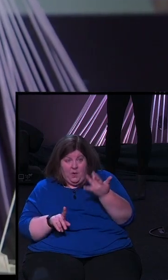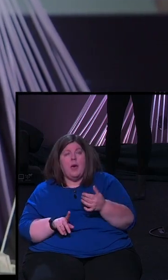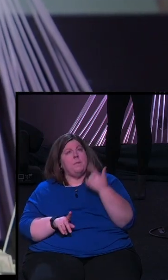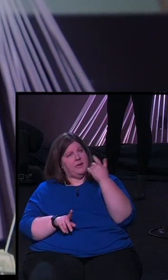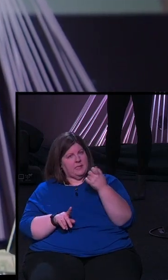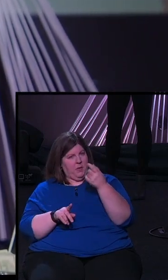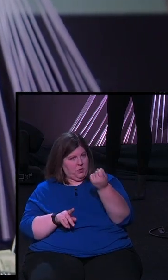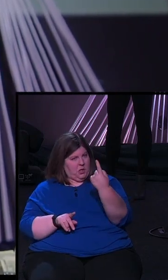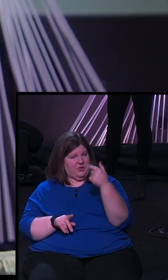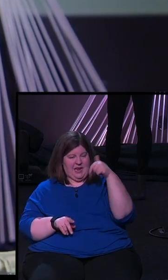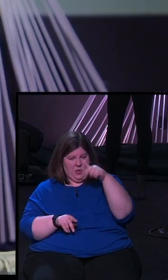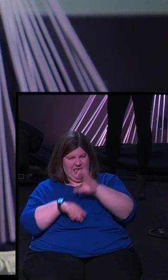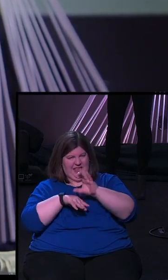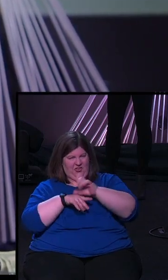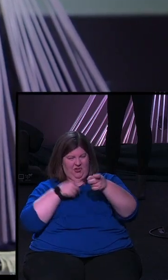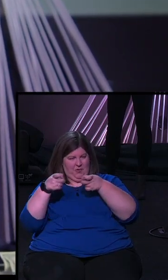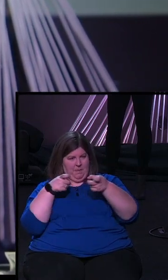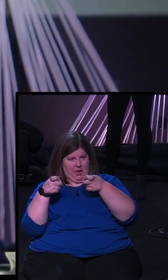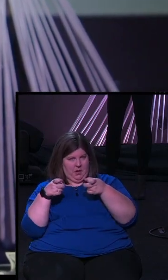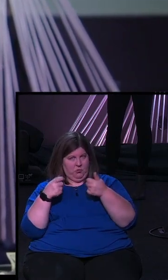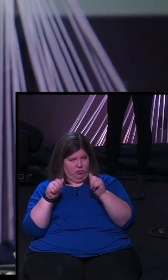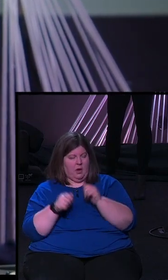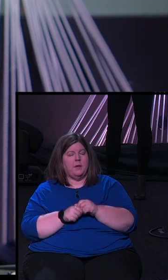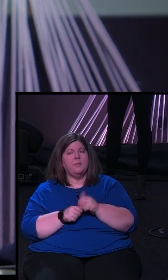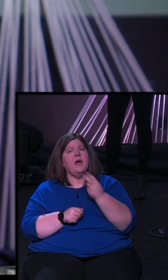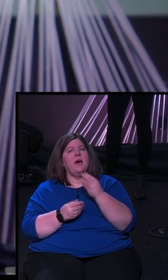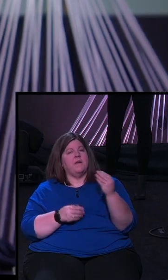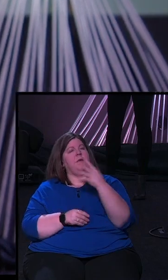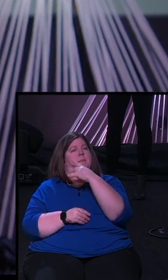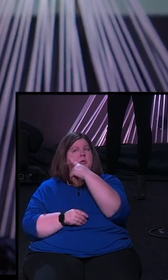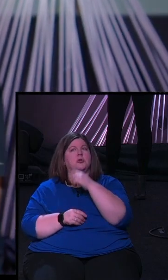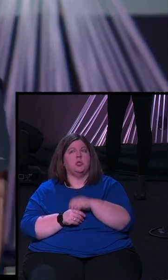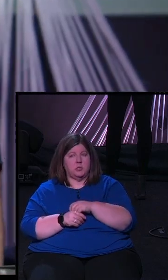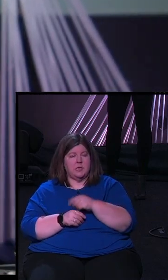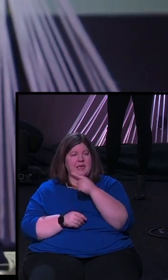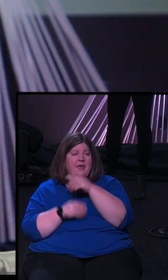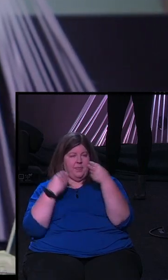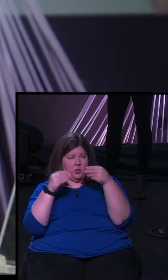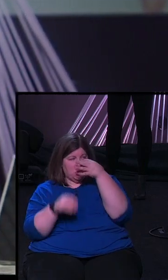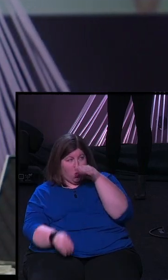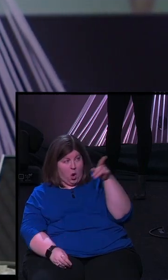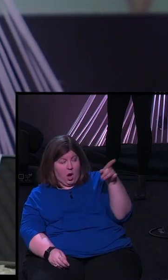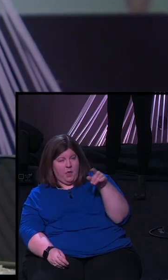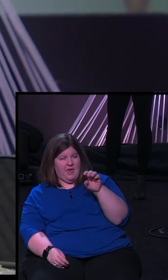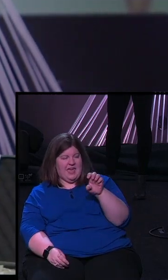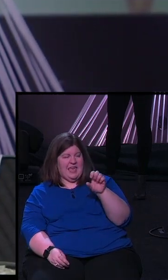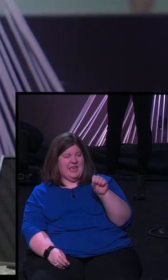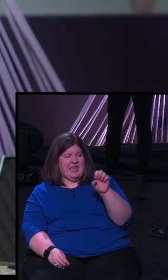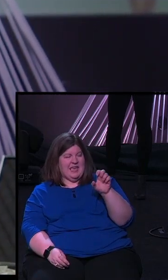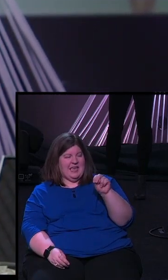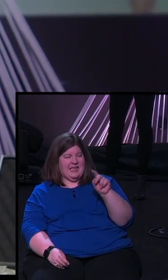it here, how we're trying to manage money here. A couple pictures I would show you. The first one is our essential store right now. I feel like this is in